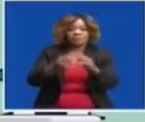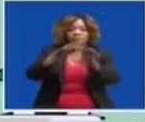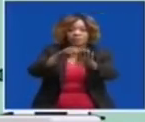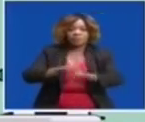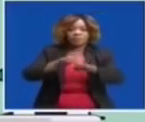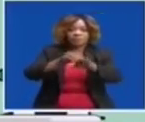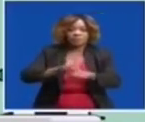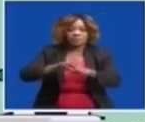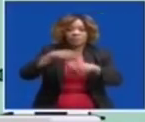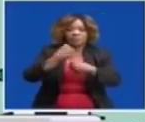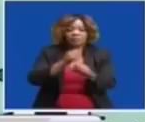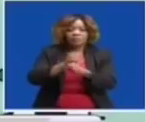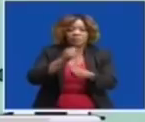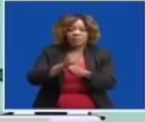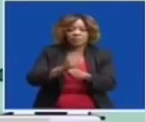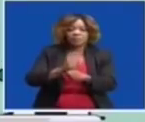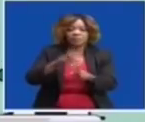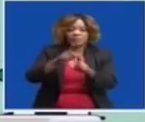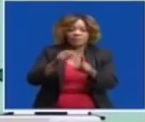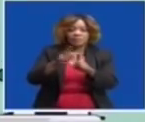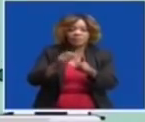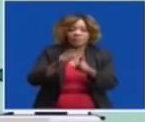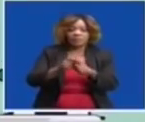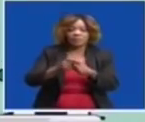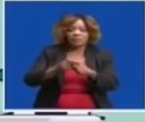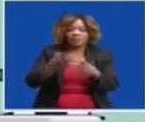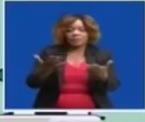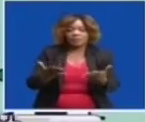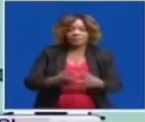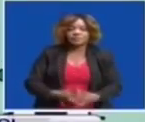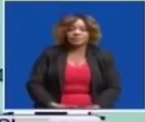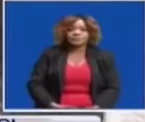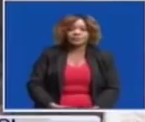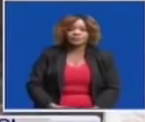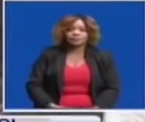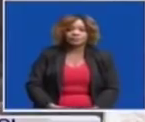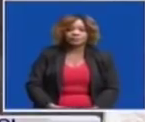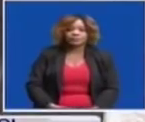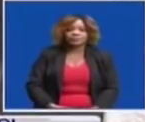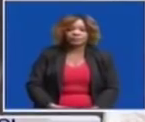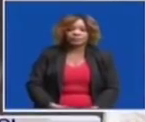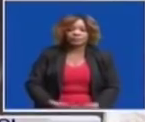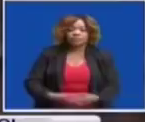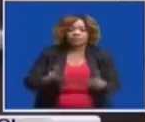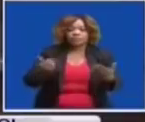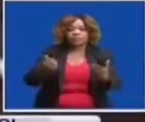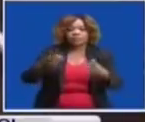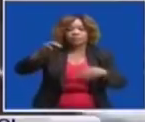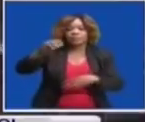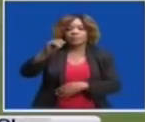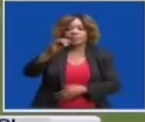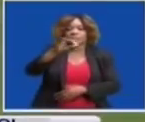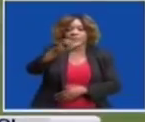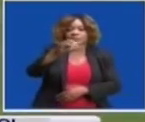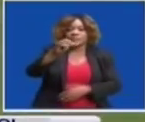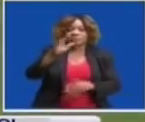Mongu that is producing various rice seed varieties. Rice is one of the major crops produced in Western